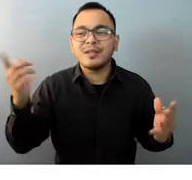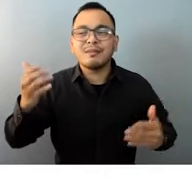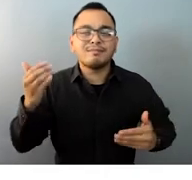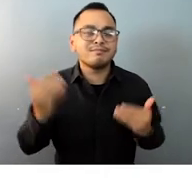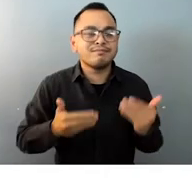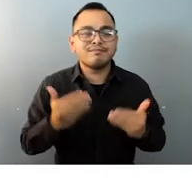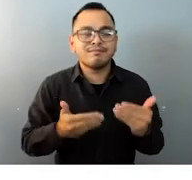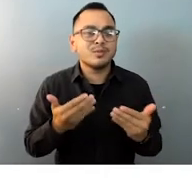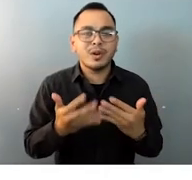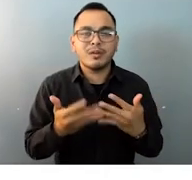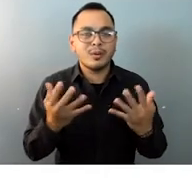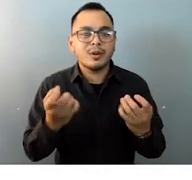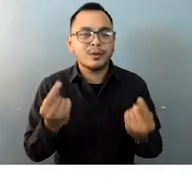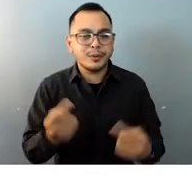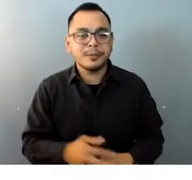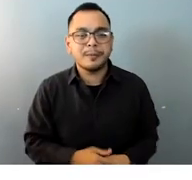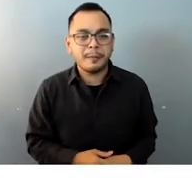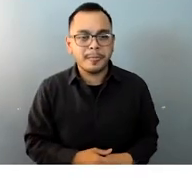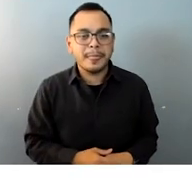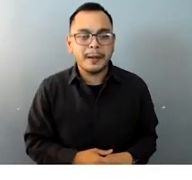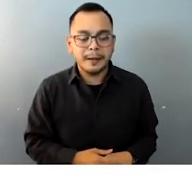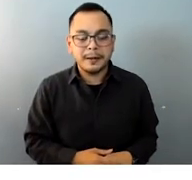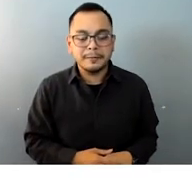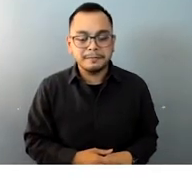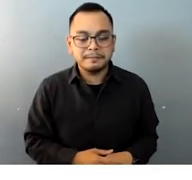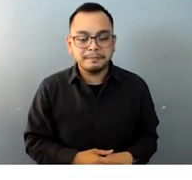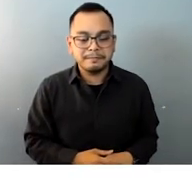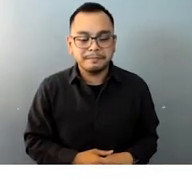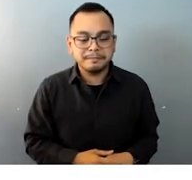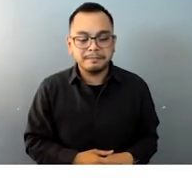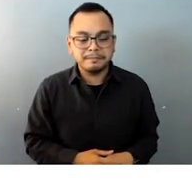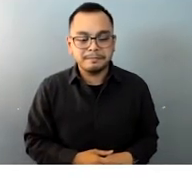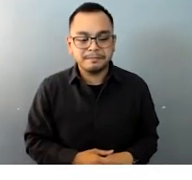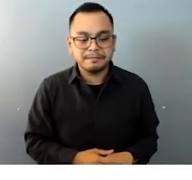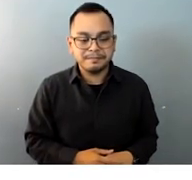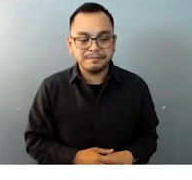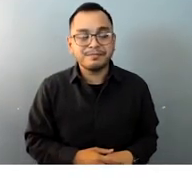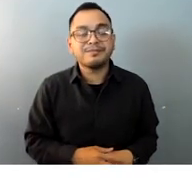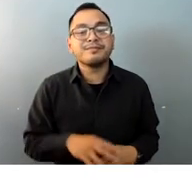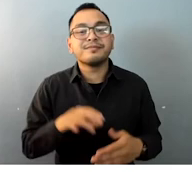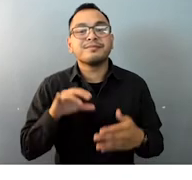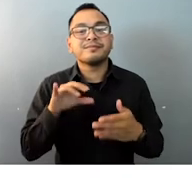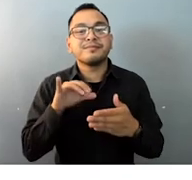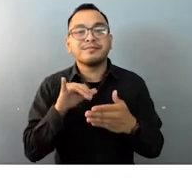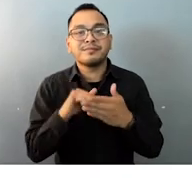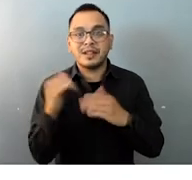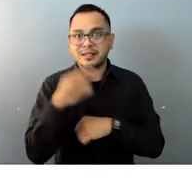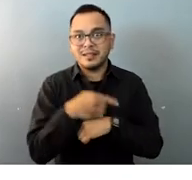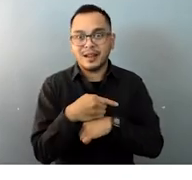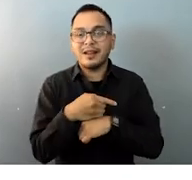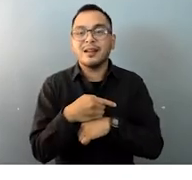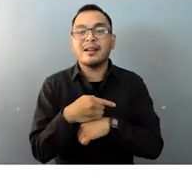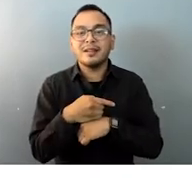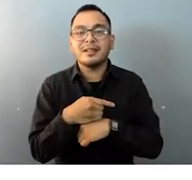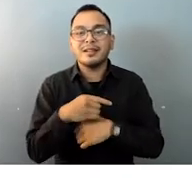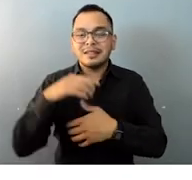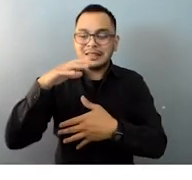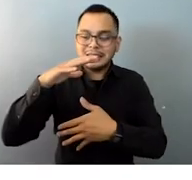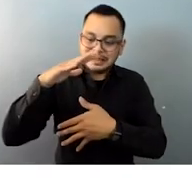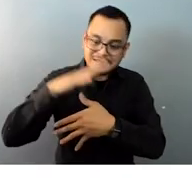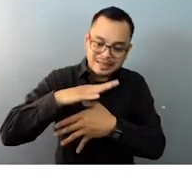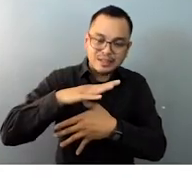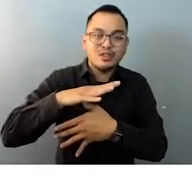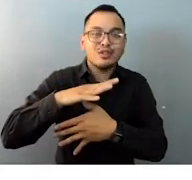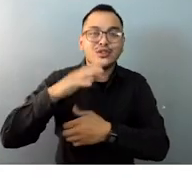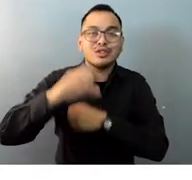didn't care. He just did what he wanted to do. And so the day that I